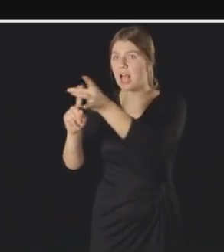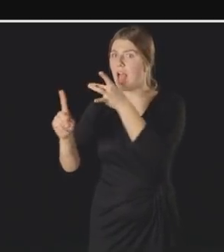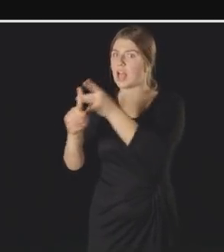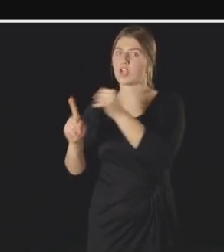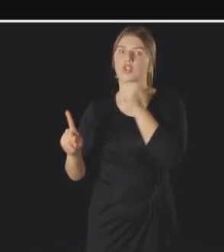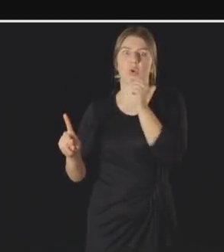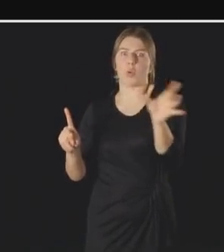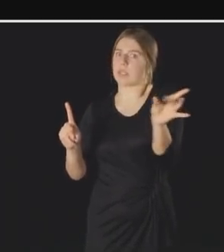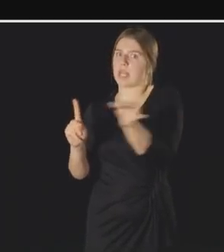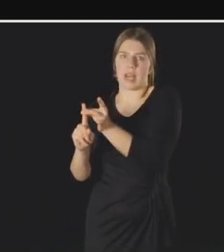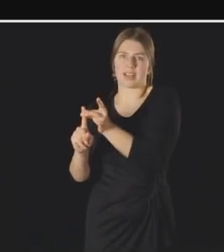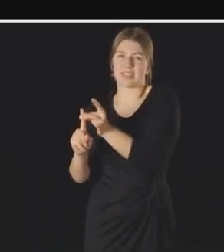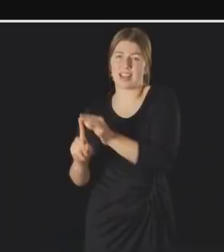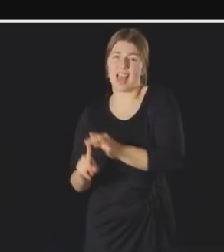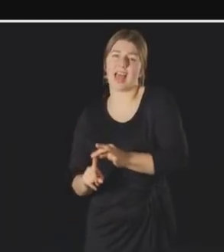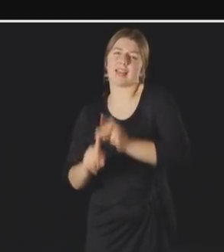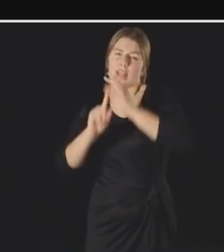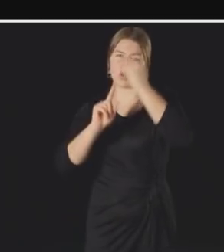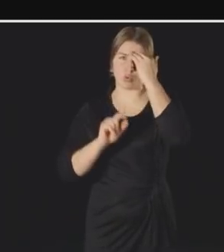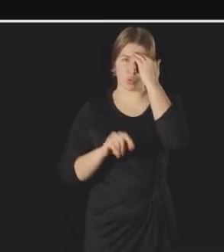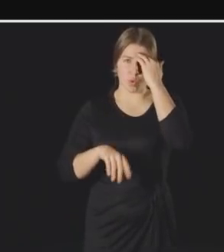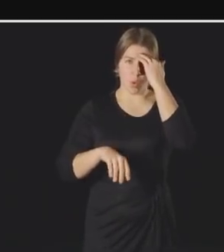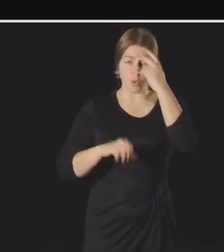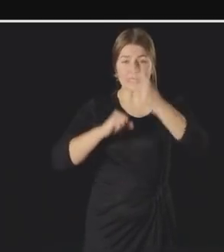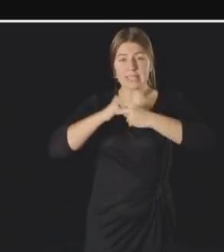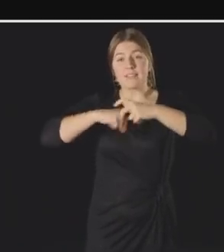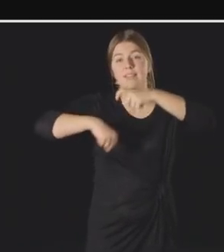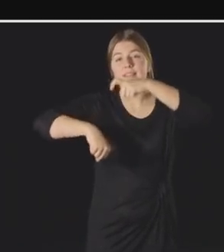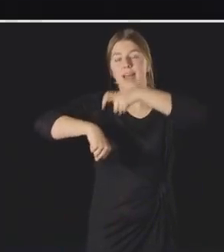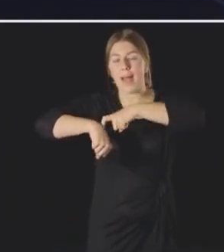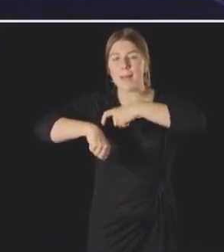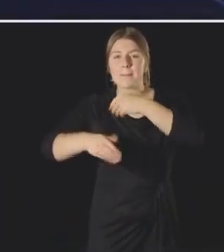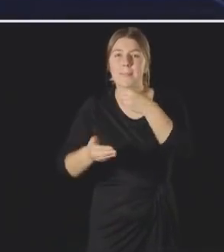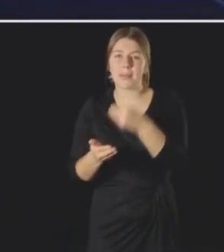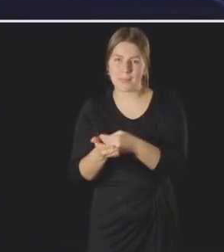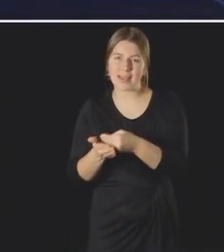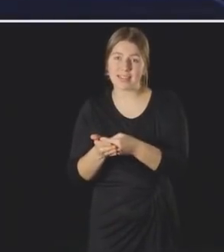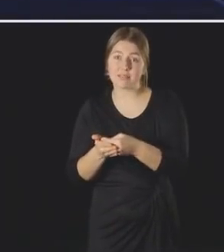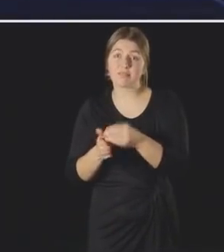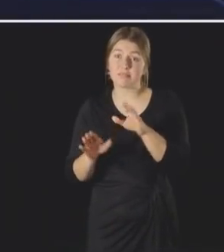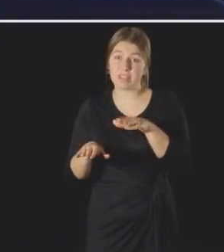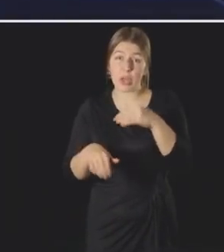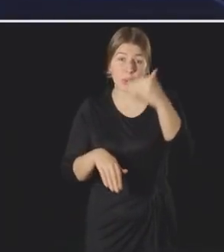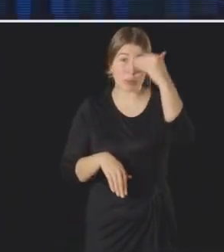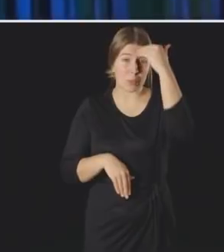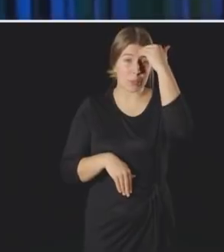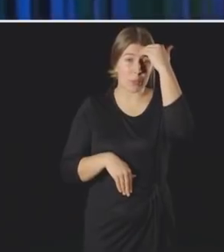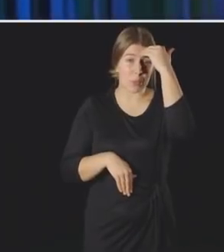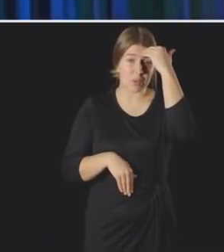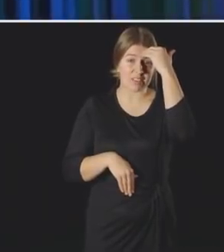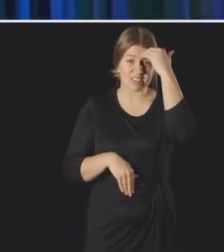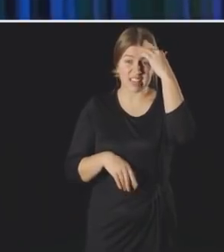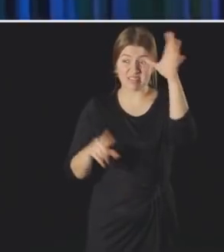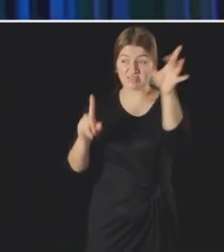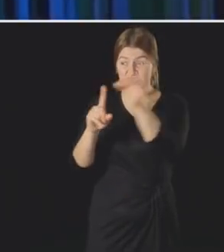money, and you're okay knowing that all of the data that it collects could become